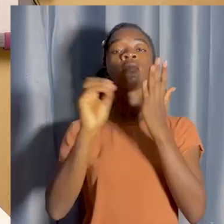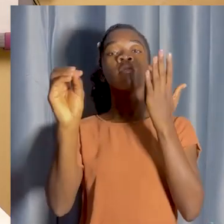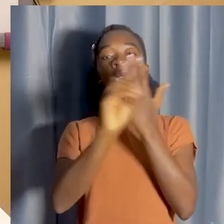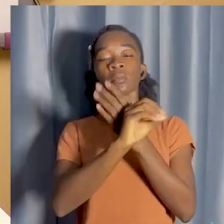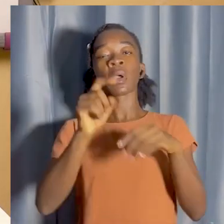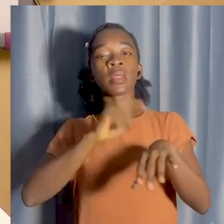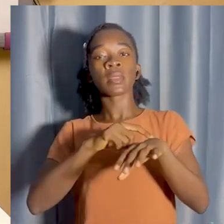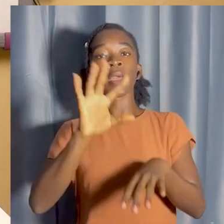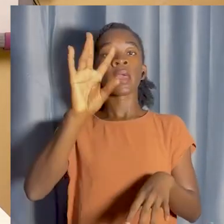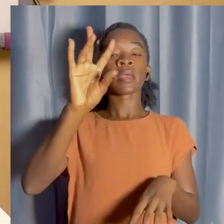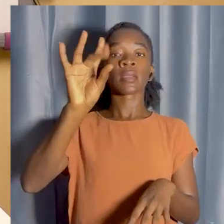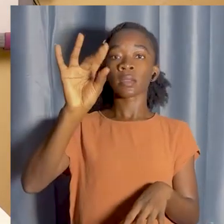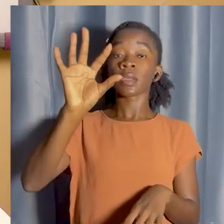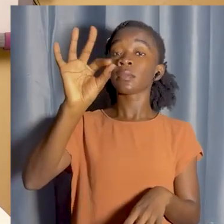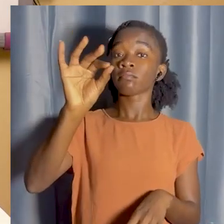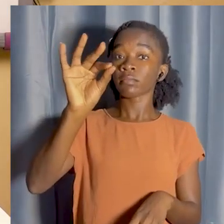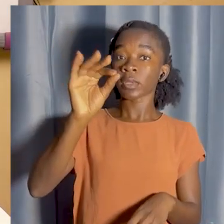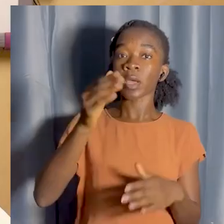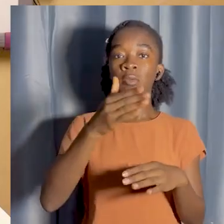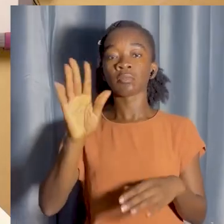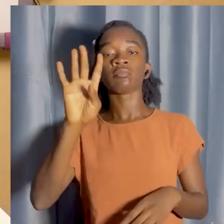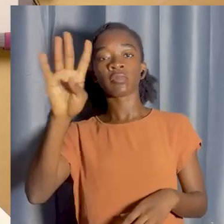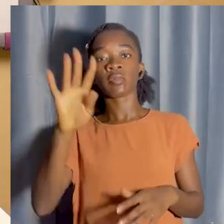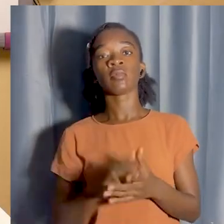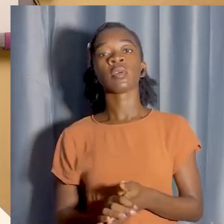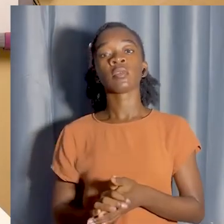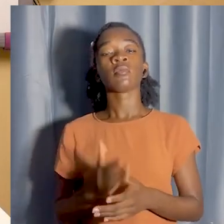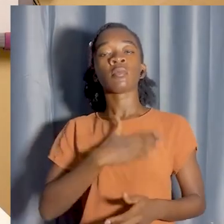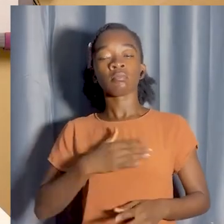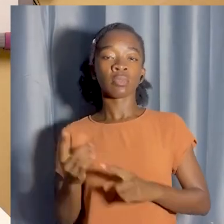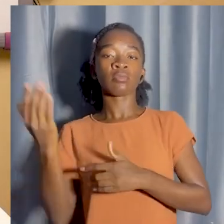a.m. to 4 p.m. at the Basic Sciences. So this is an invitation for